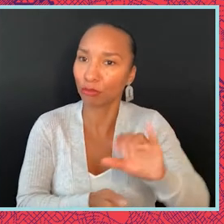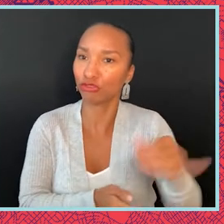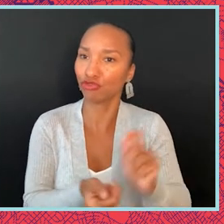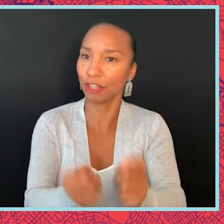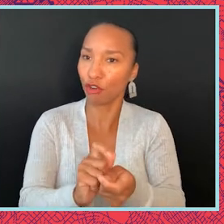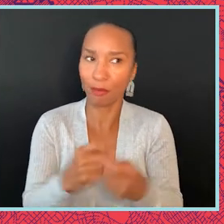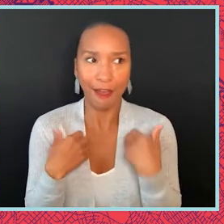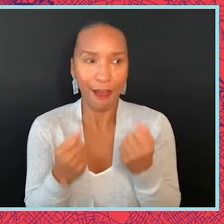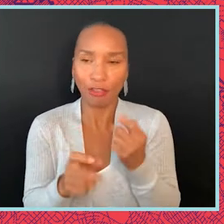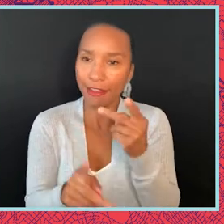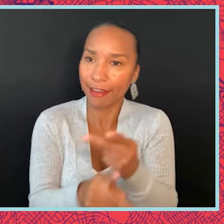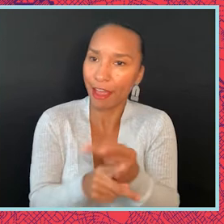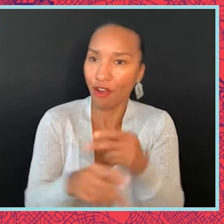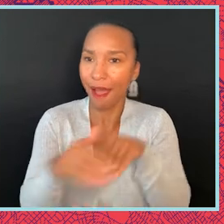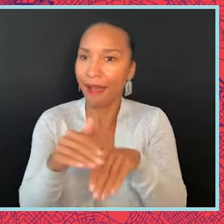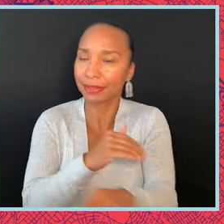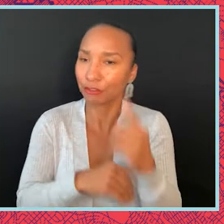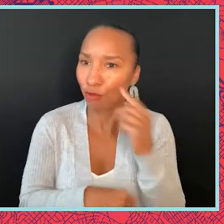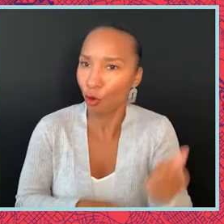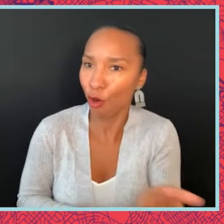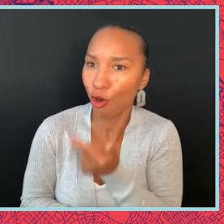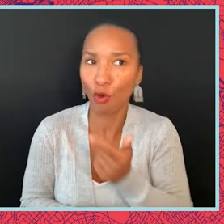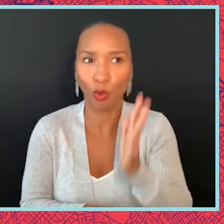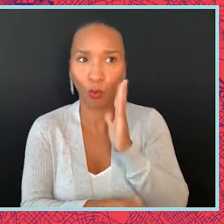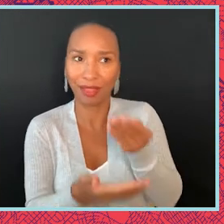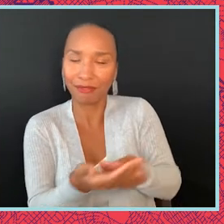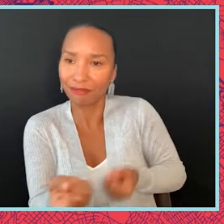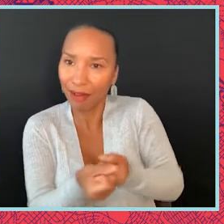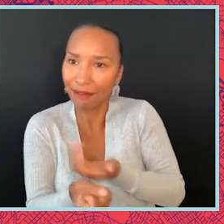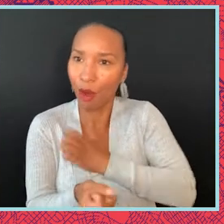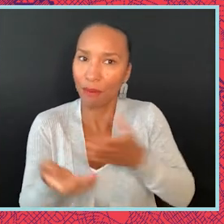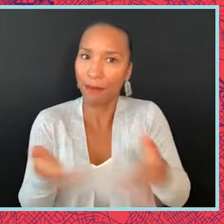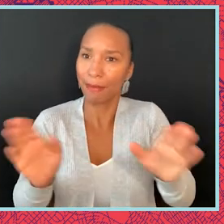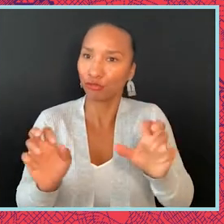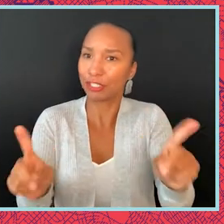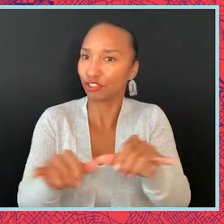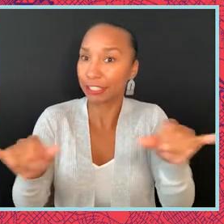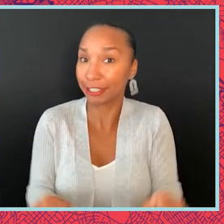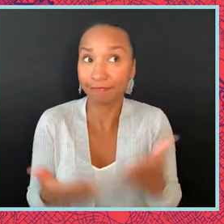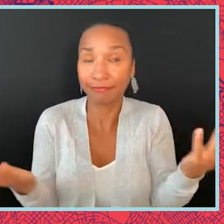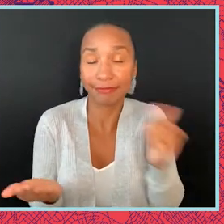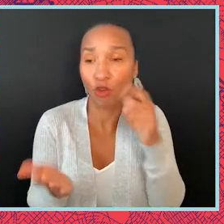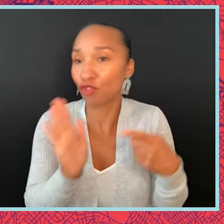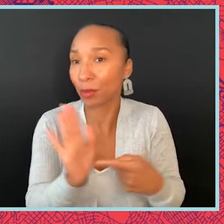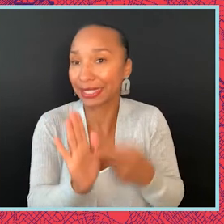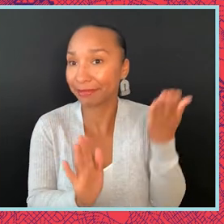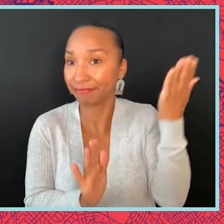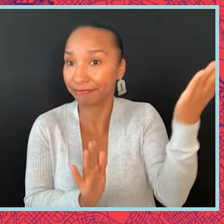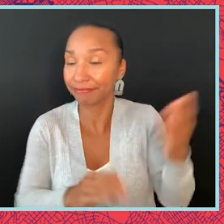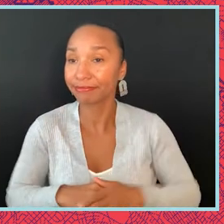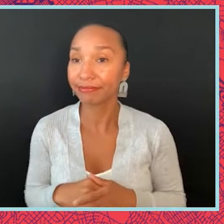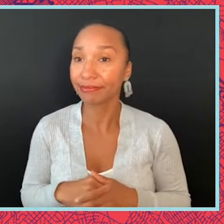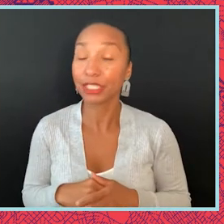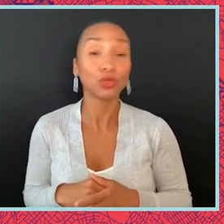promote health care access for all, who will fund our public education system. And so,